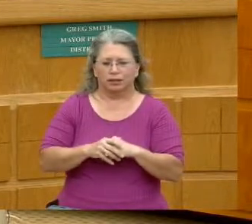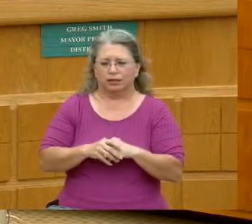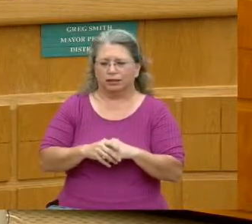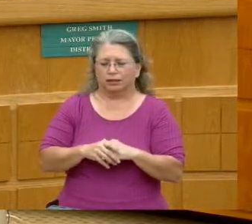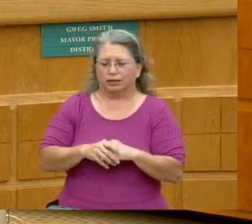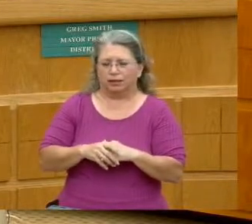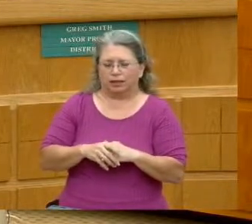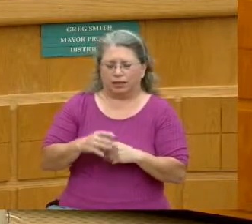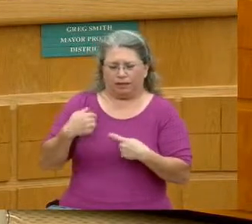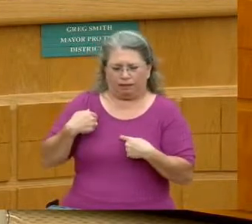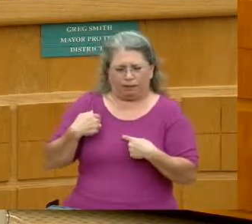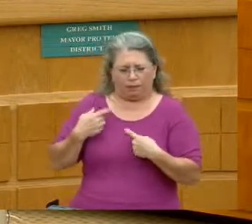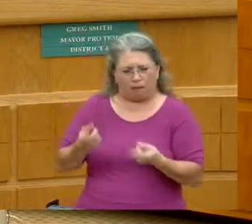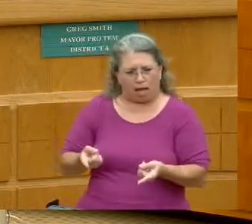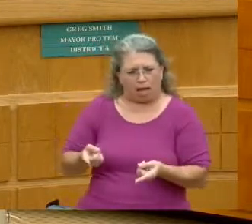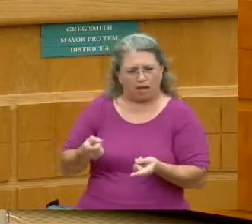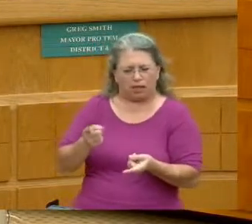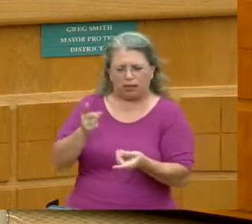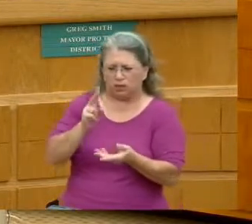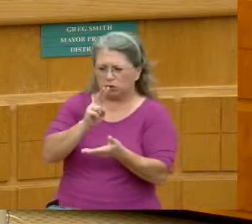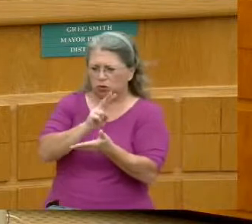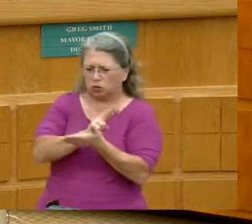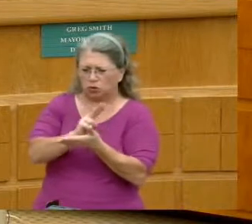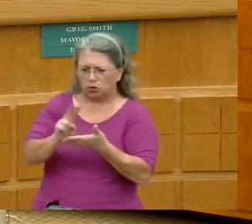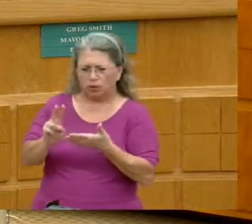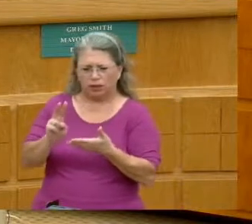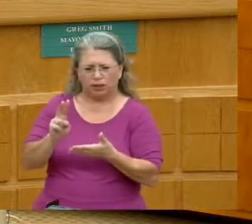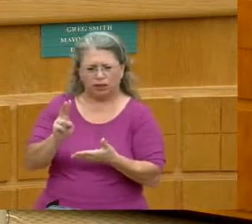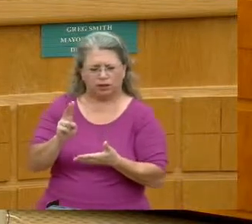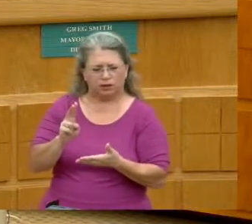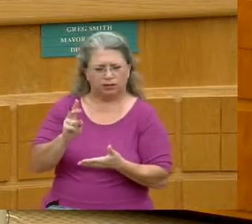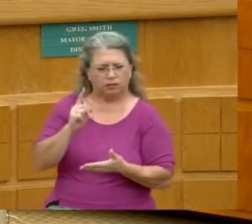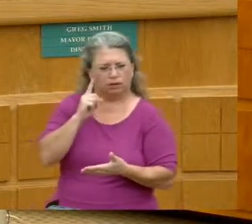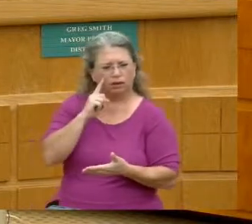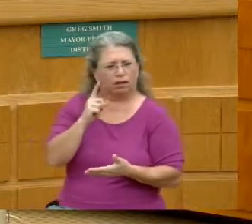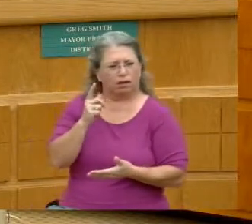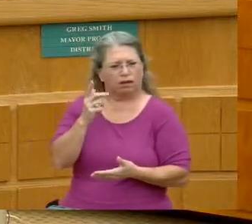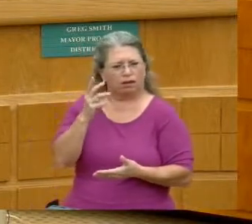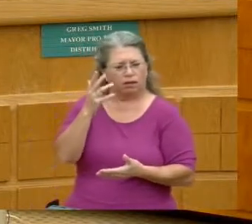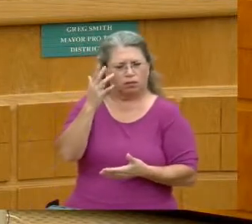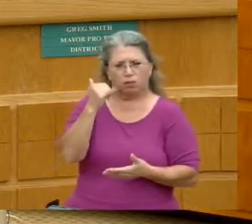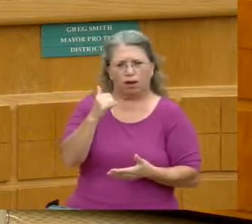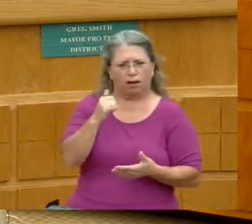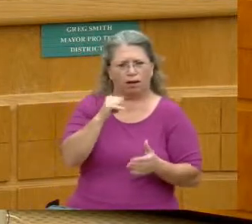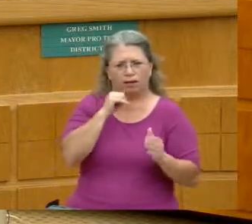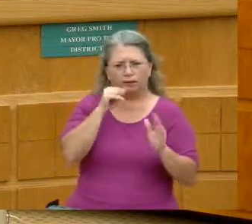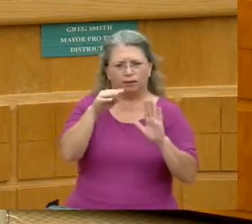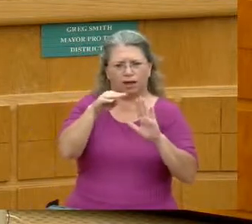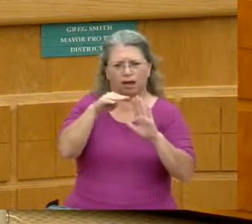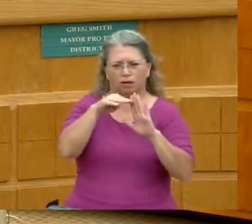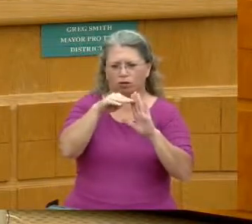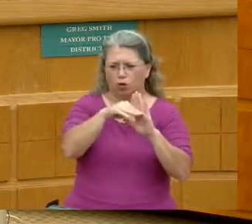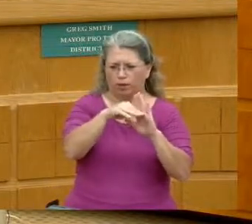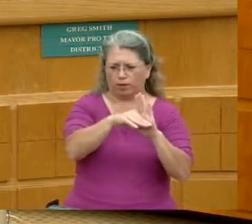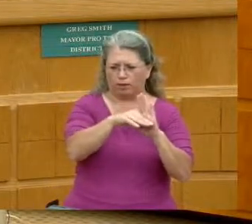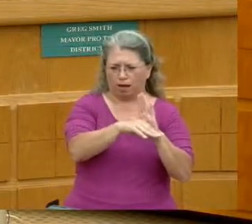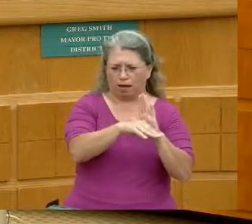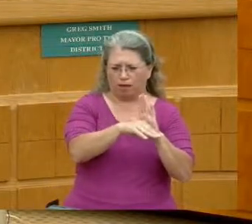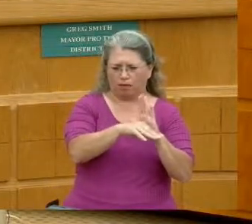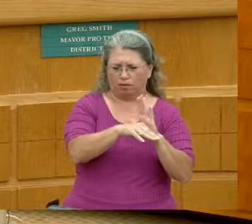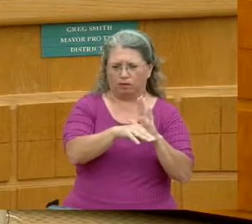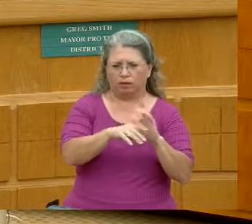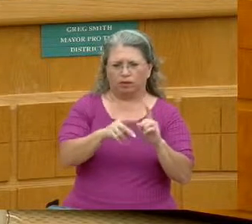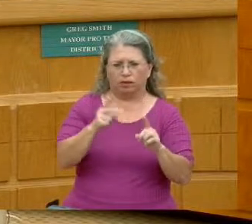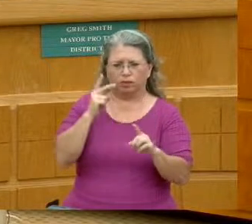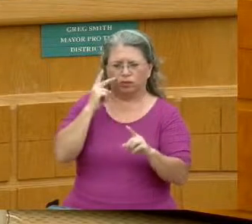of cases going down? Why aren't we seeing an increase? Because we see all these cell phone metrics going up. Well, it seems that in